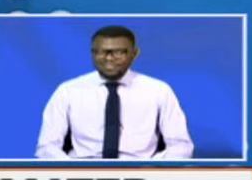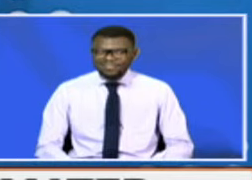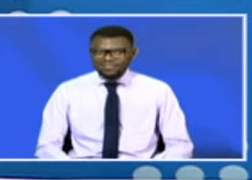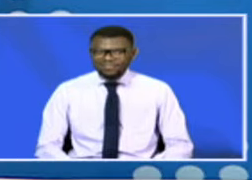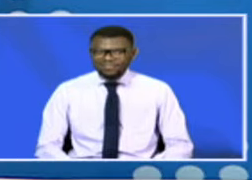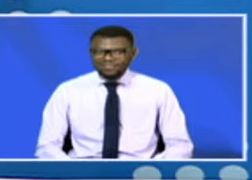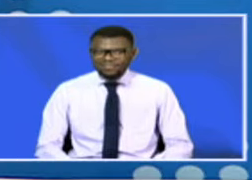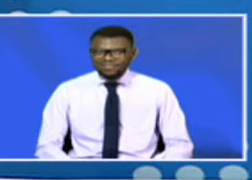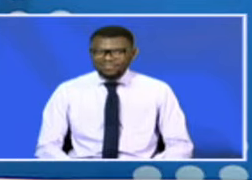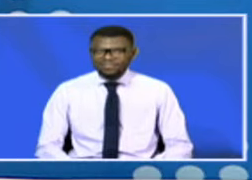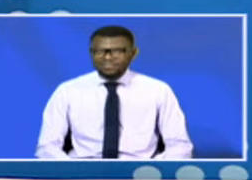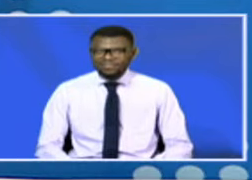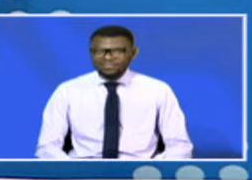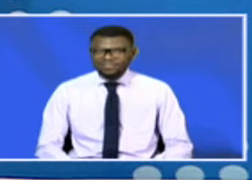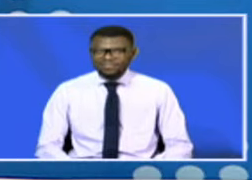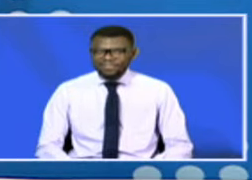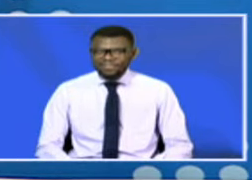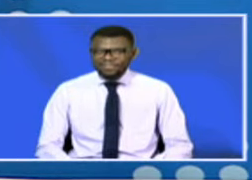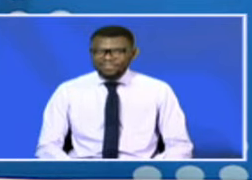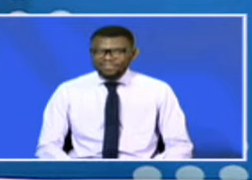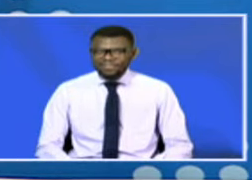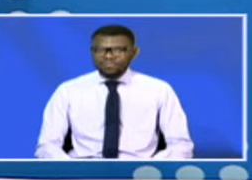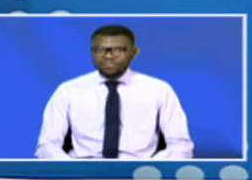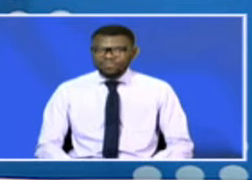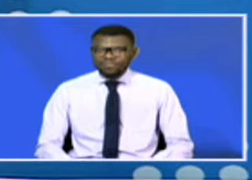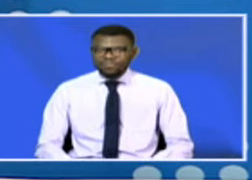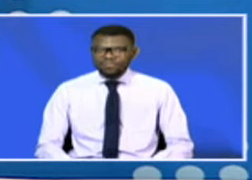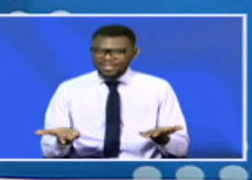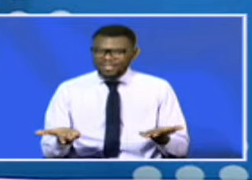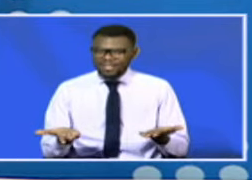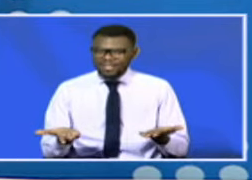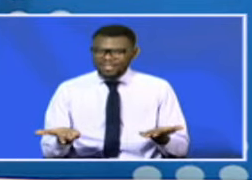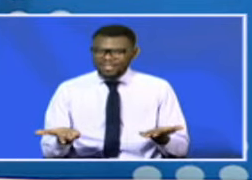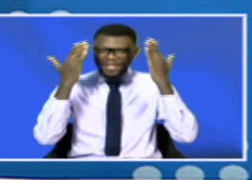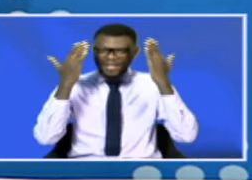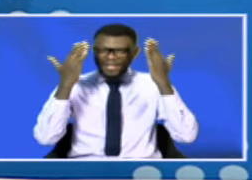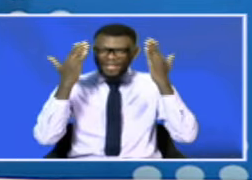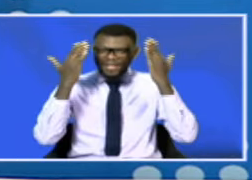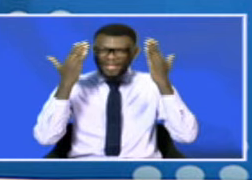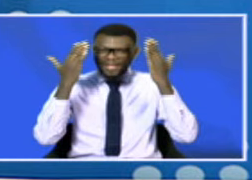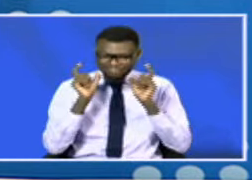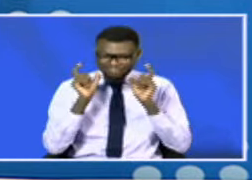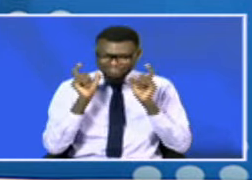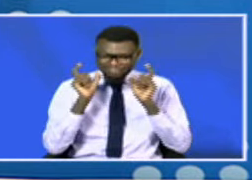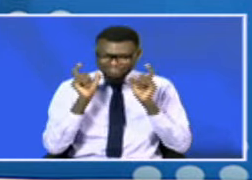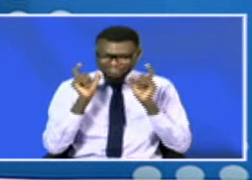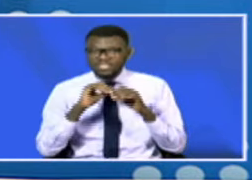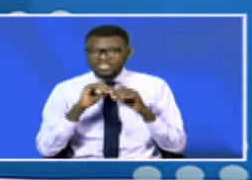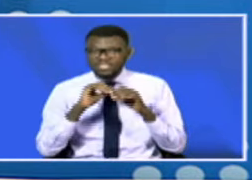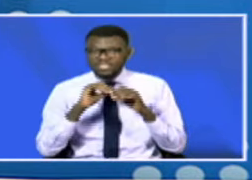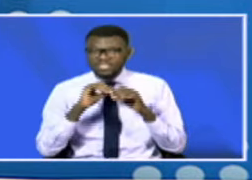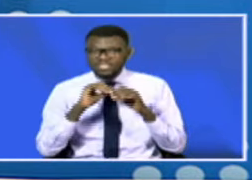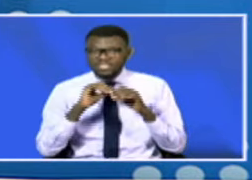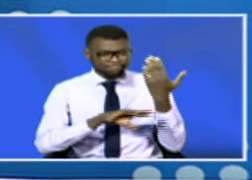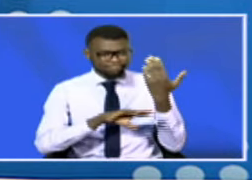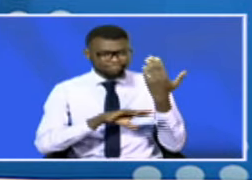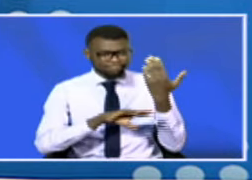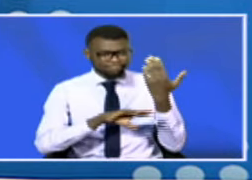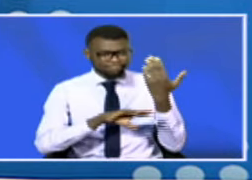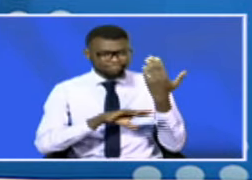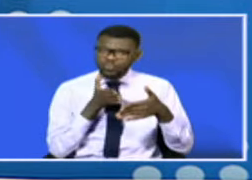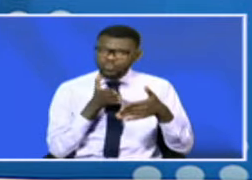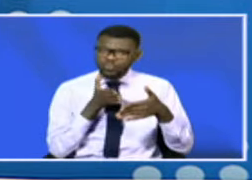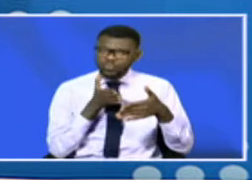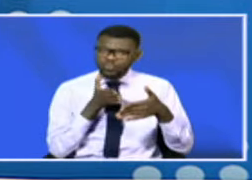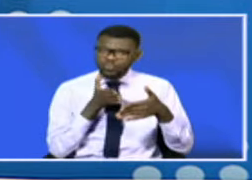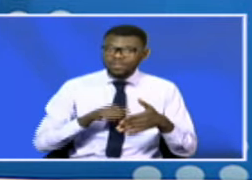Now, in a bid to liberate, raise awareness on HIV prevention and to combat teenage pregnancies, a football tournament